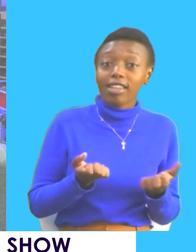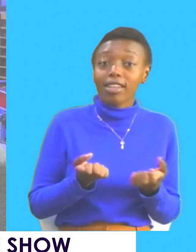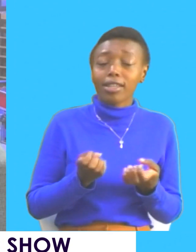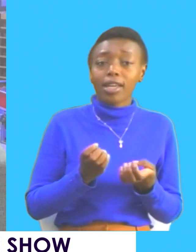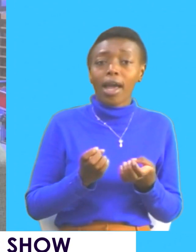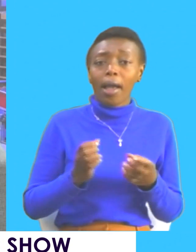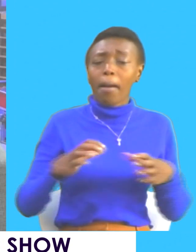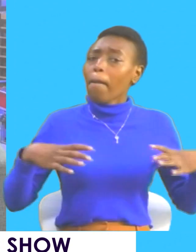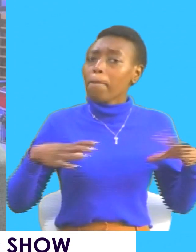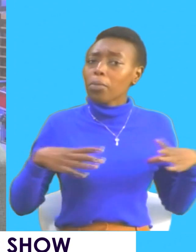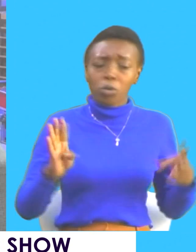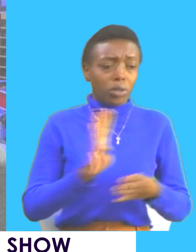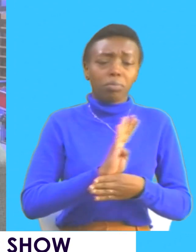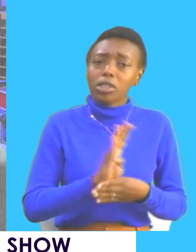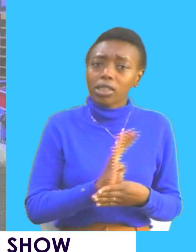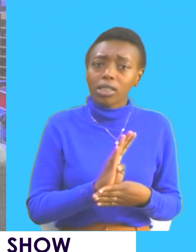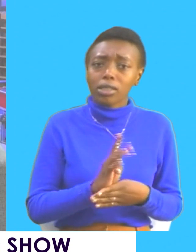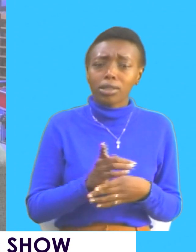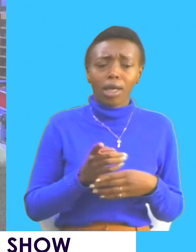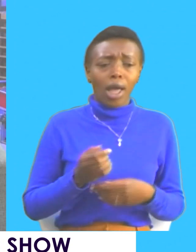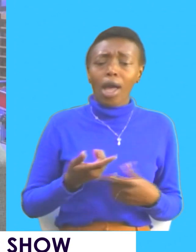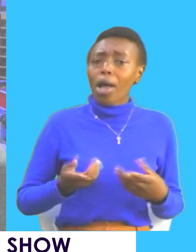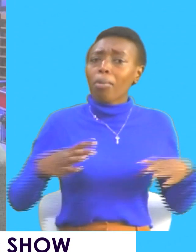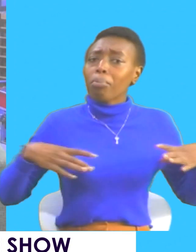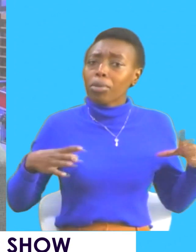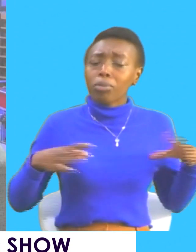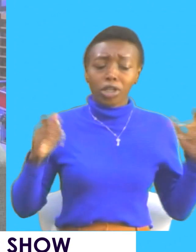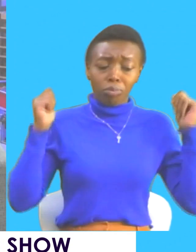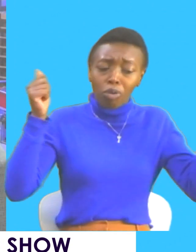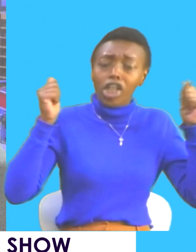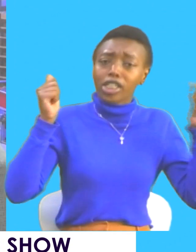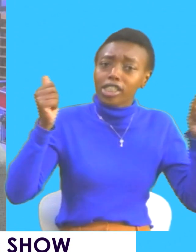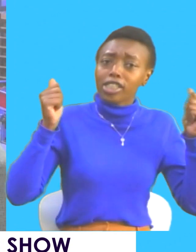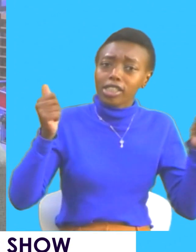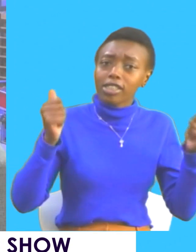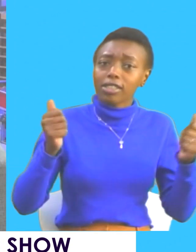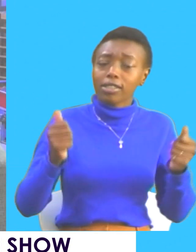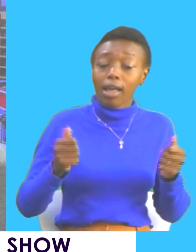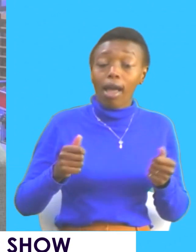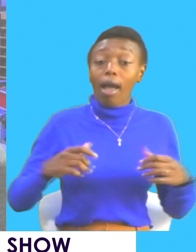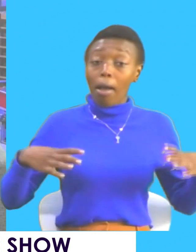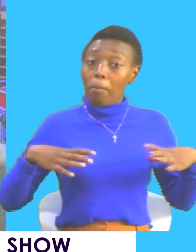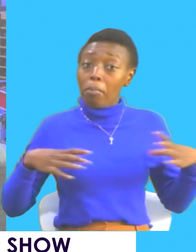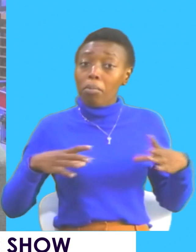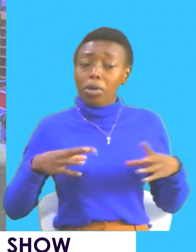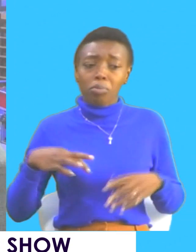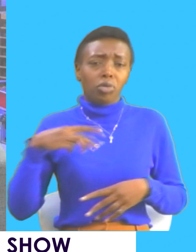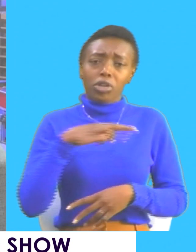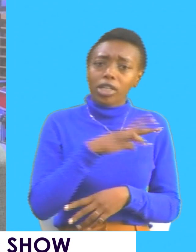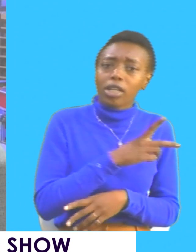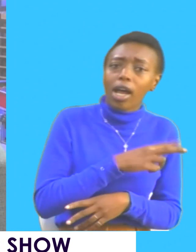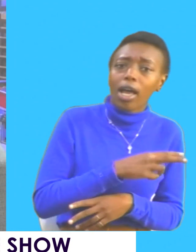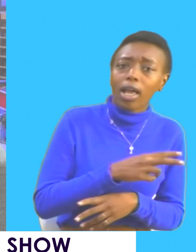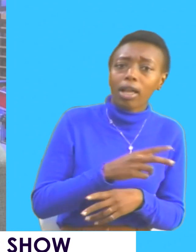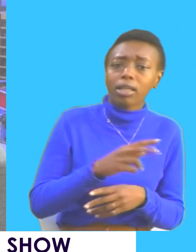to. People do politics with people that they are related to. People run nations and companies with